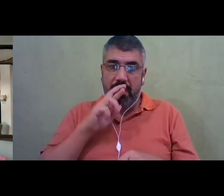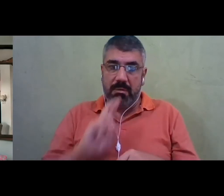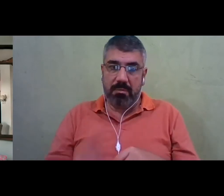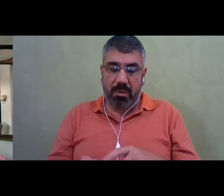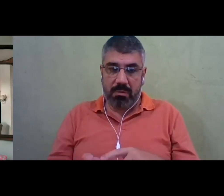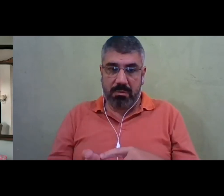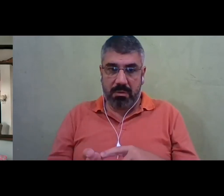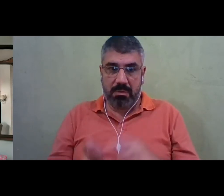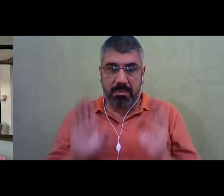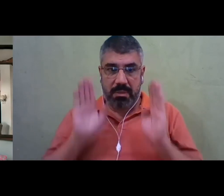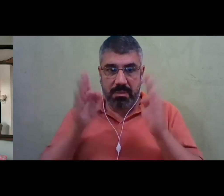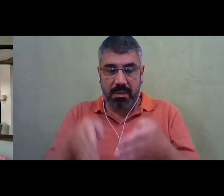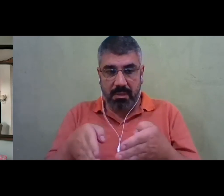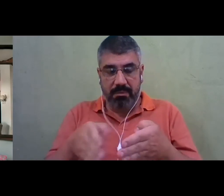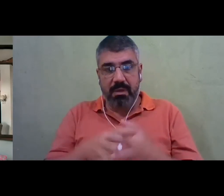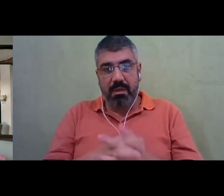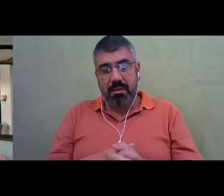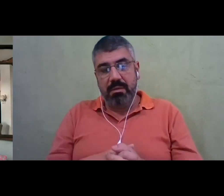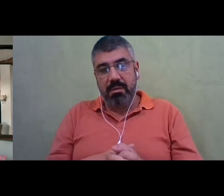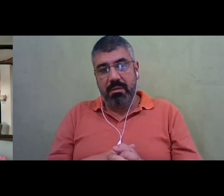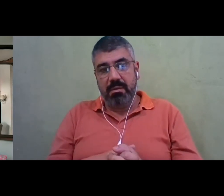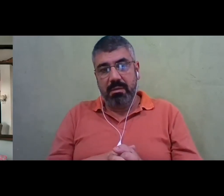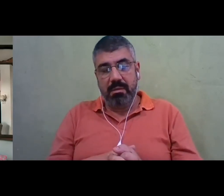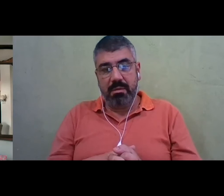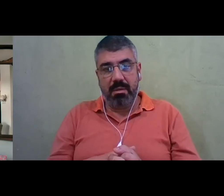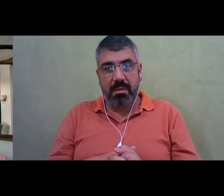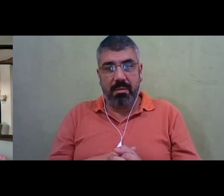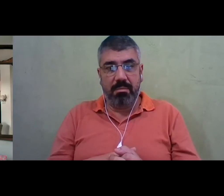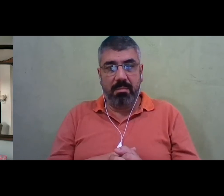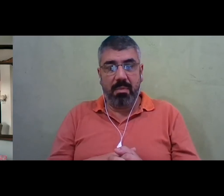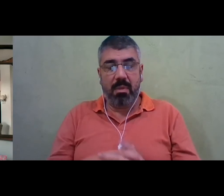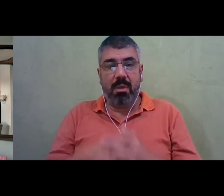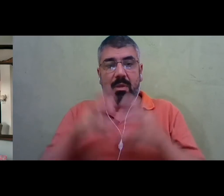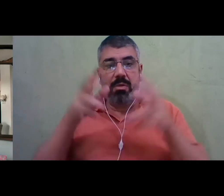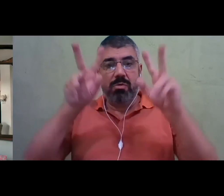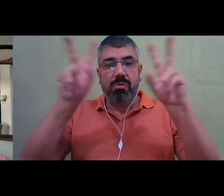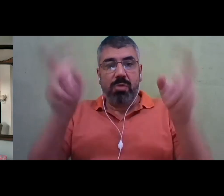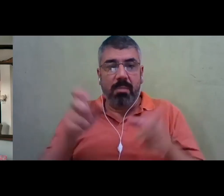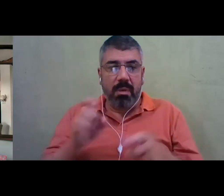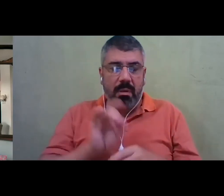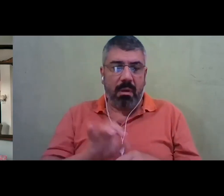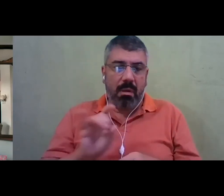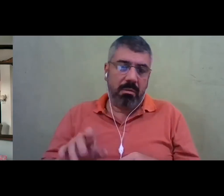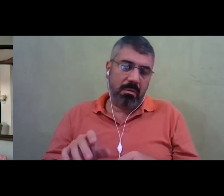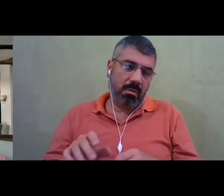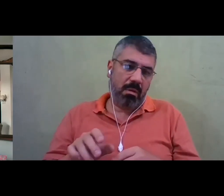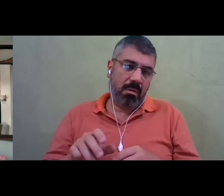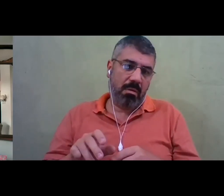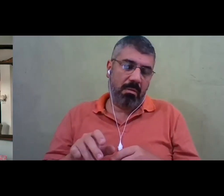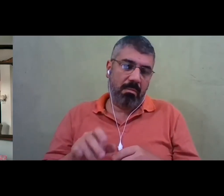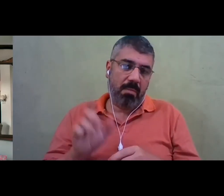right? Usually people have in mind like a young person who feels not